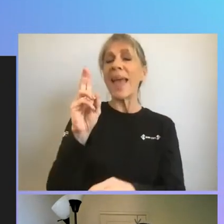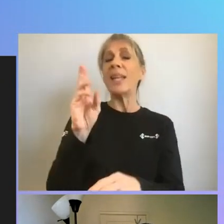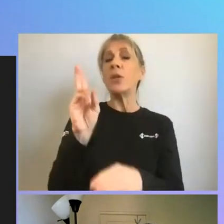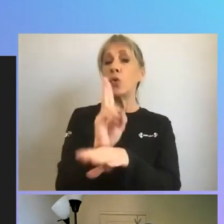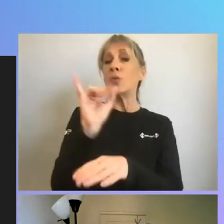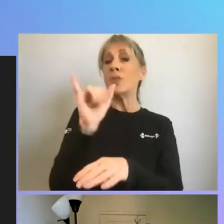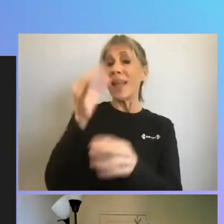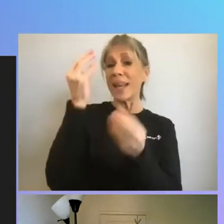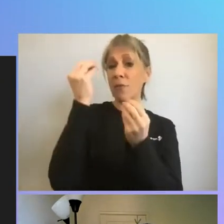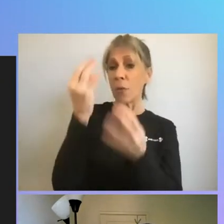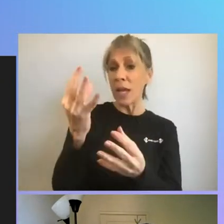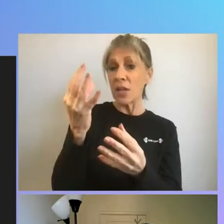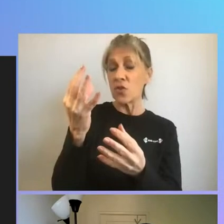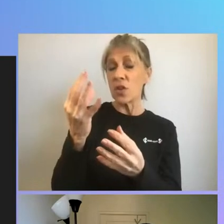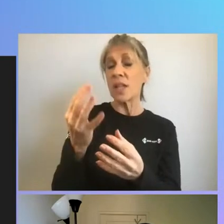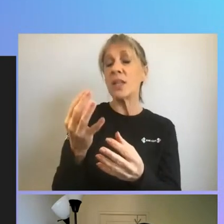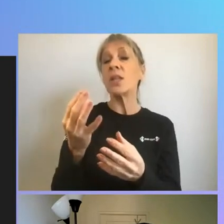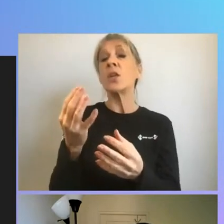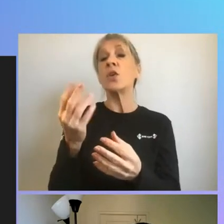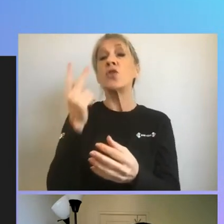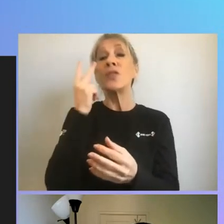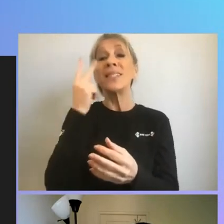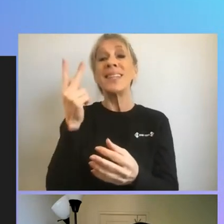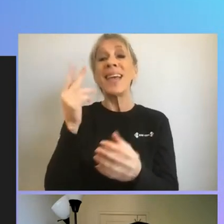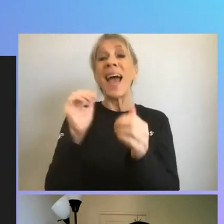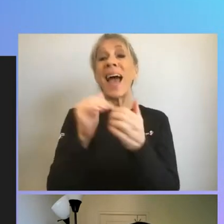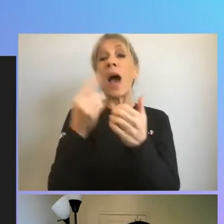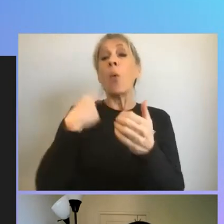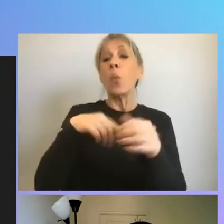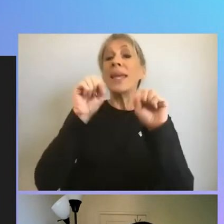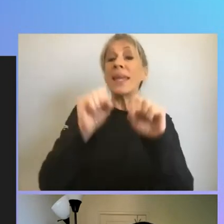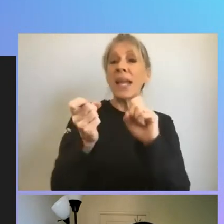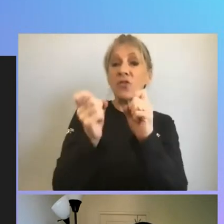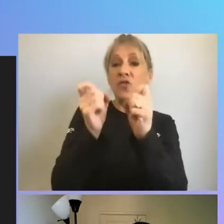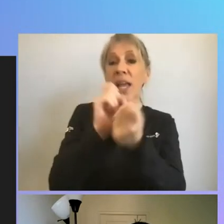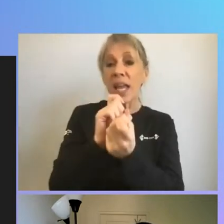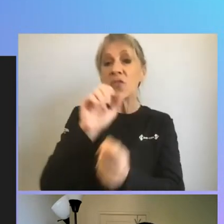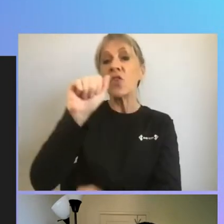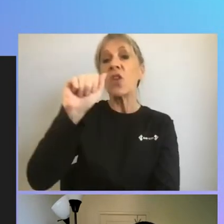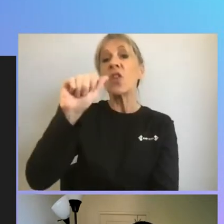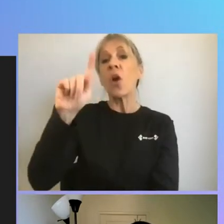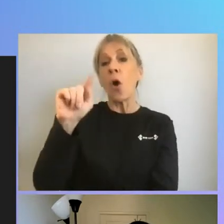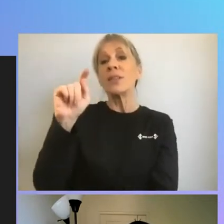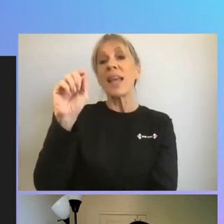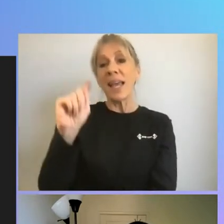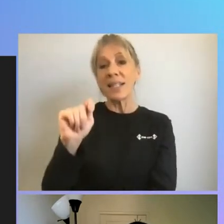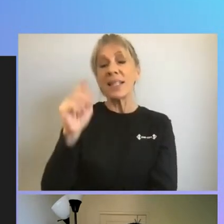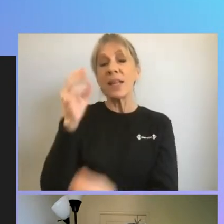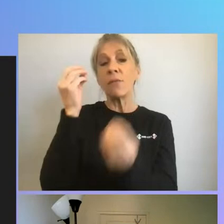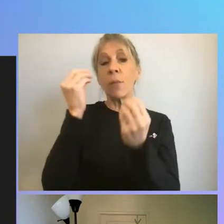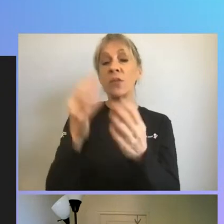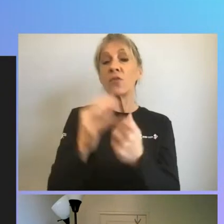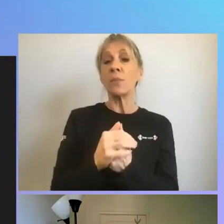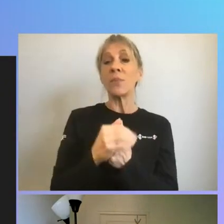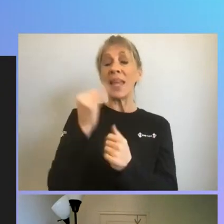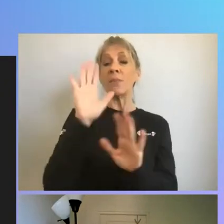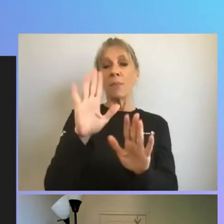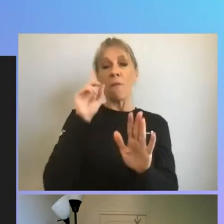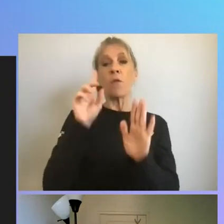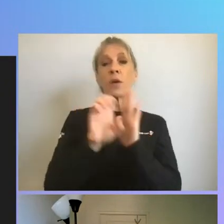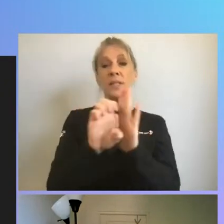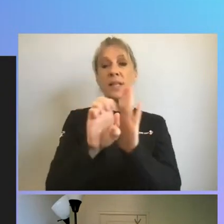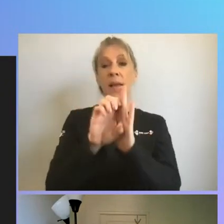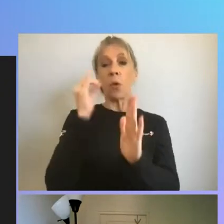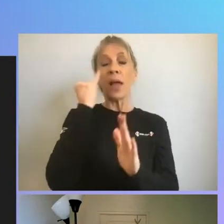we can adjust the alt text information that we provide. So an example is, if we see people